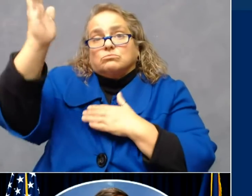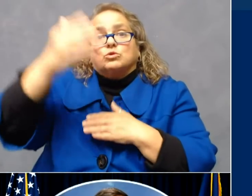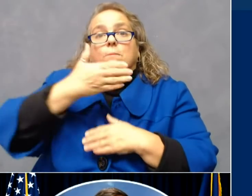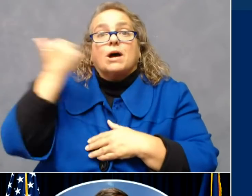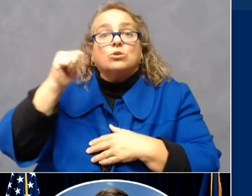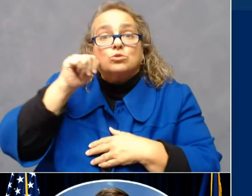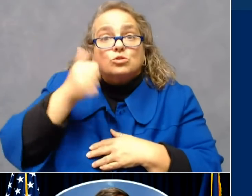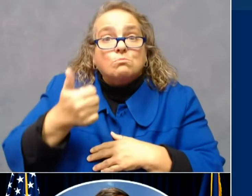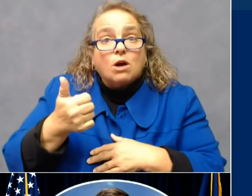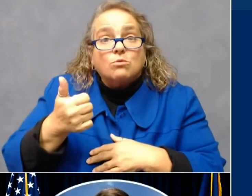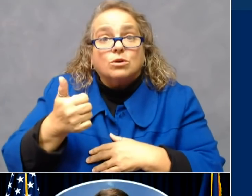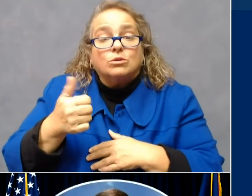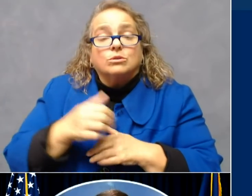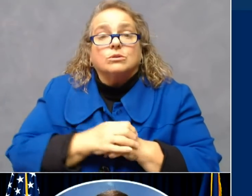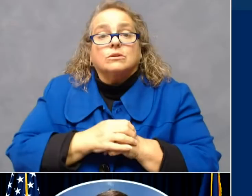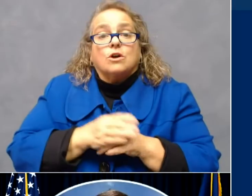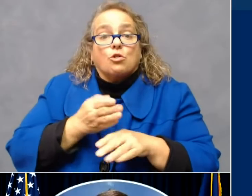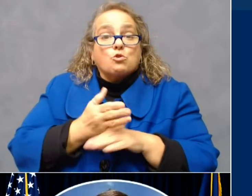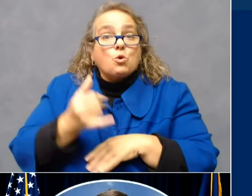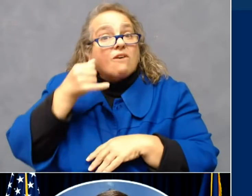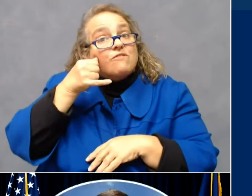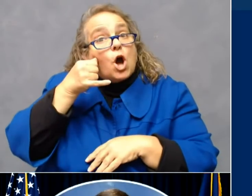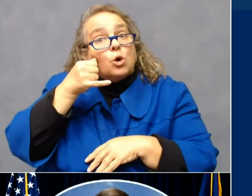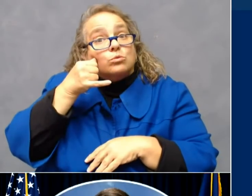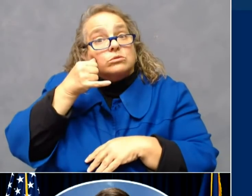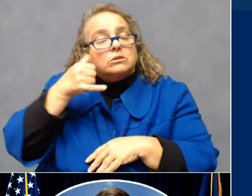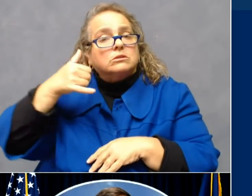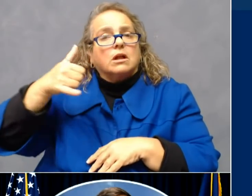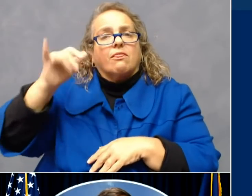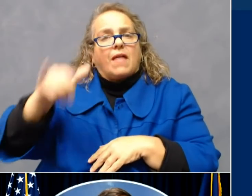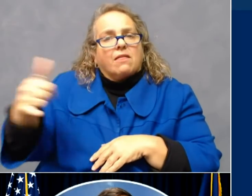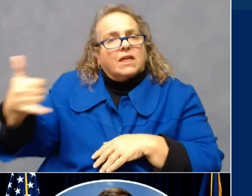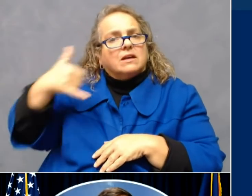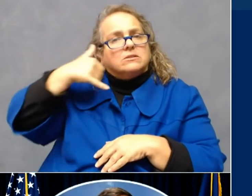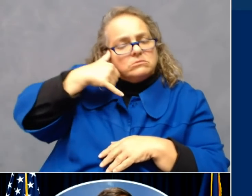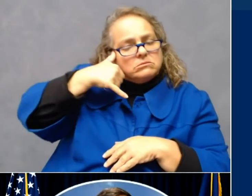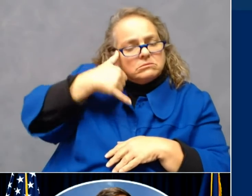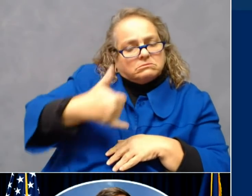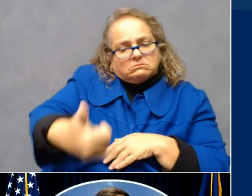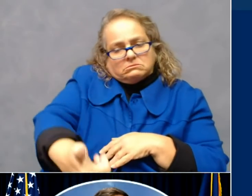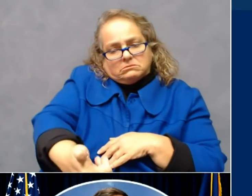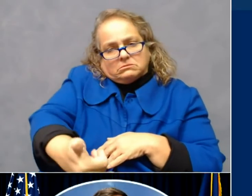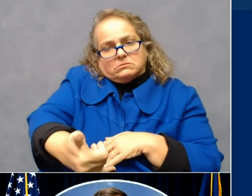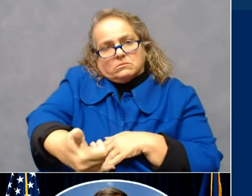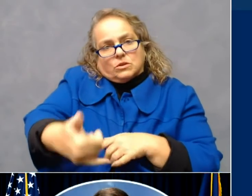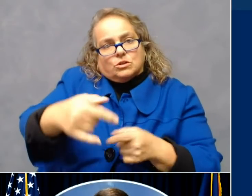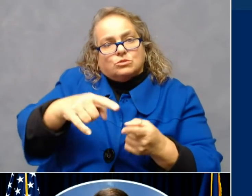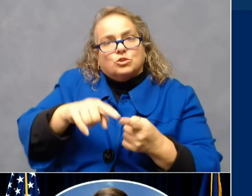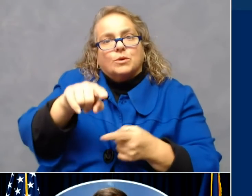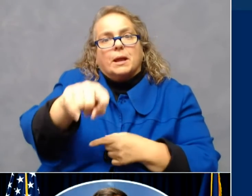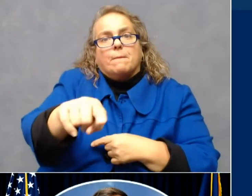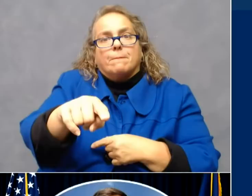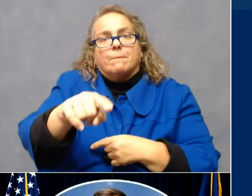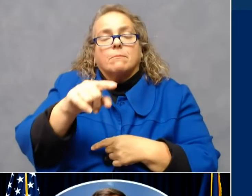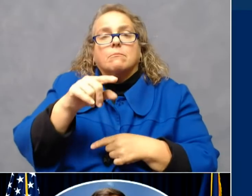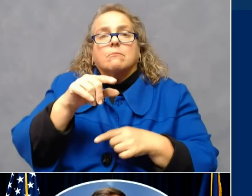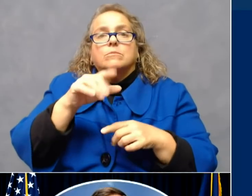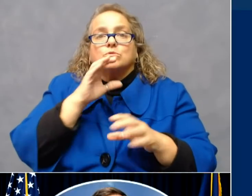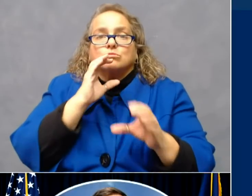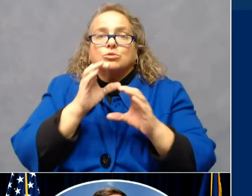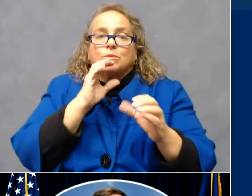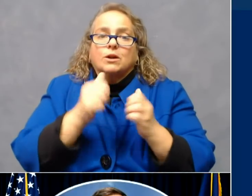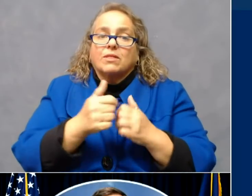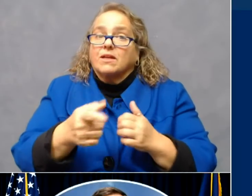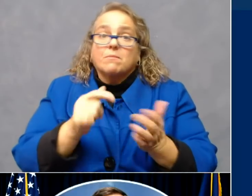to his ear by a nurse. That is what COVID does to our loved ones. That is how